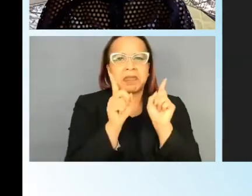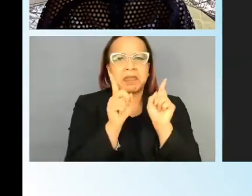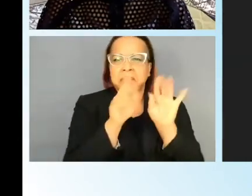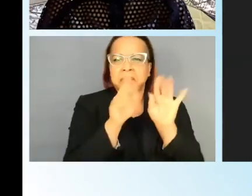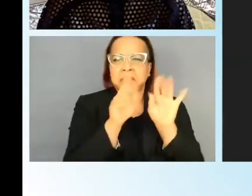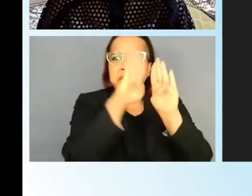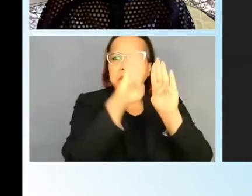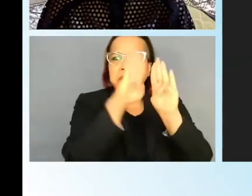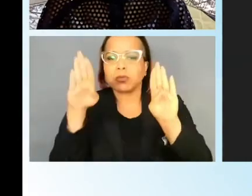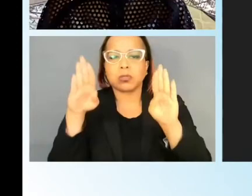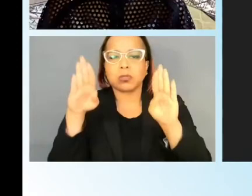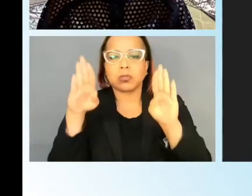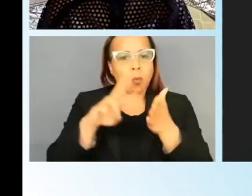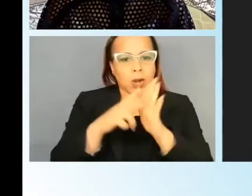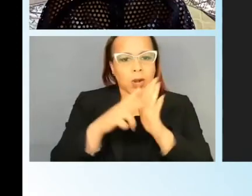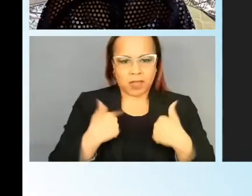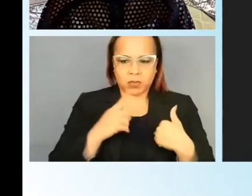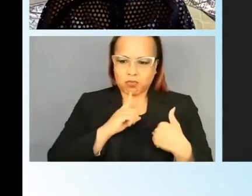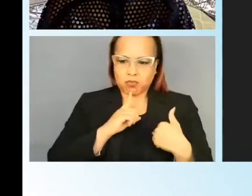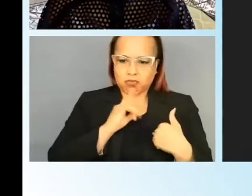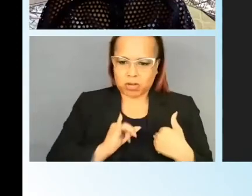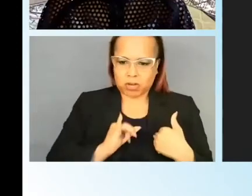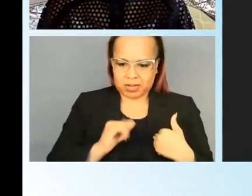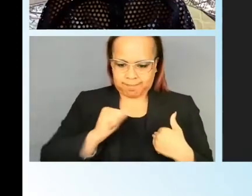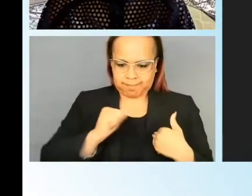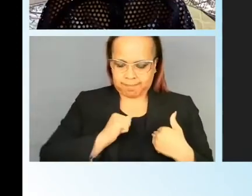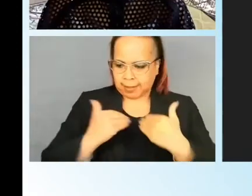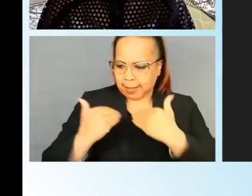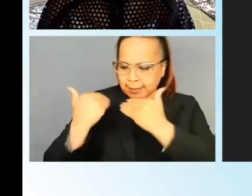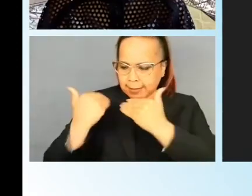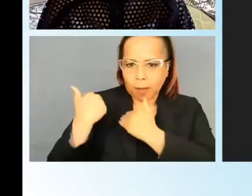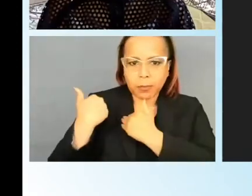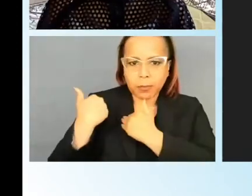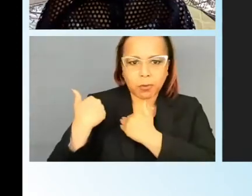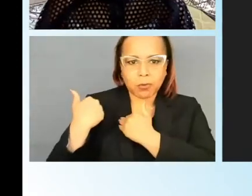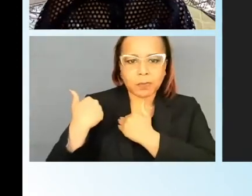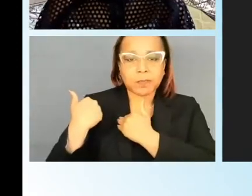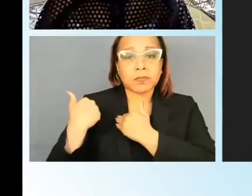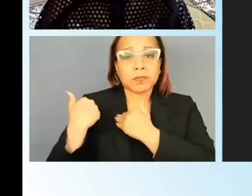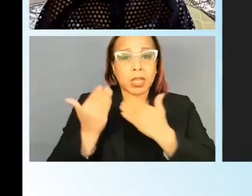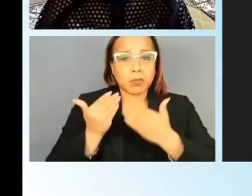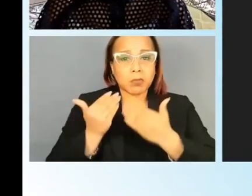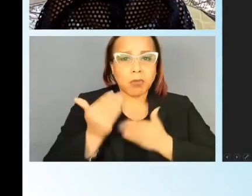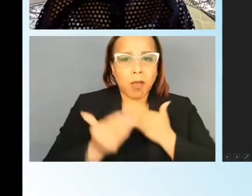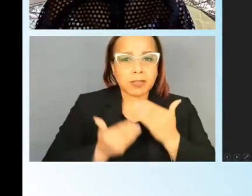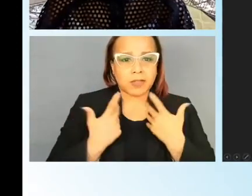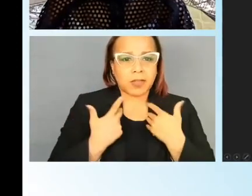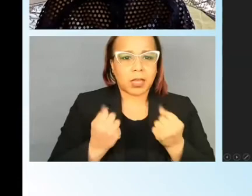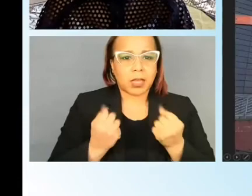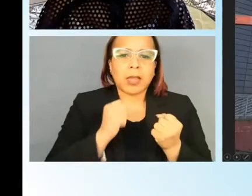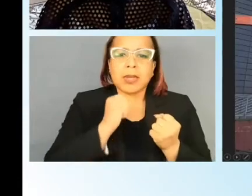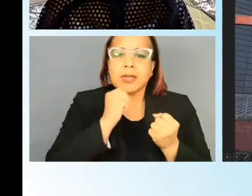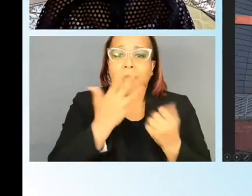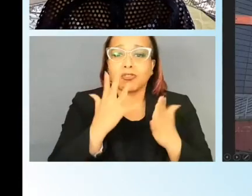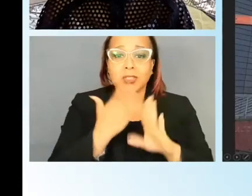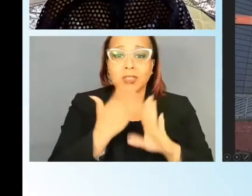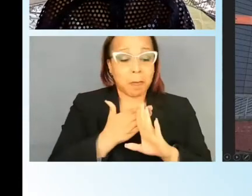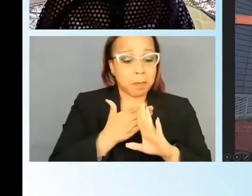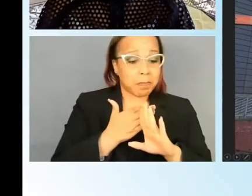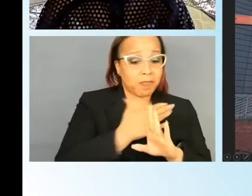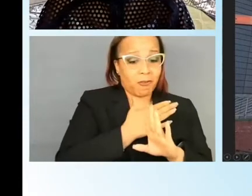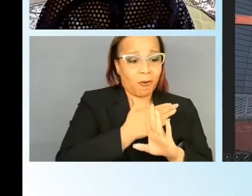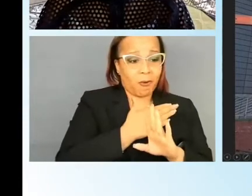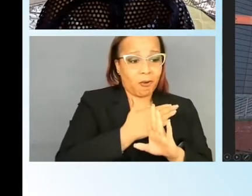it means to have to really be accountable and to be in a process of healing, not just a before or an after.